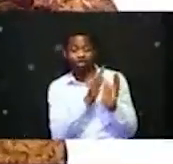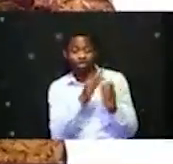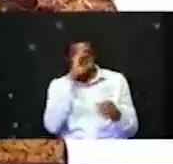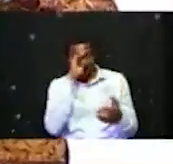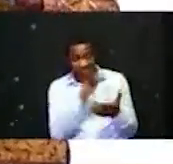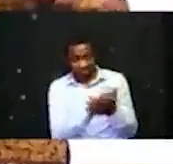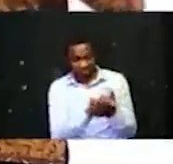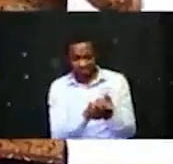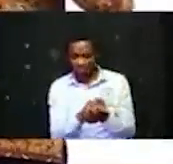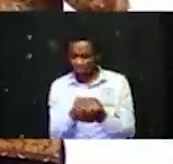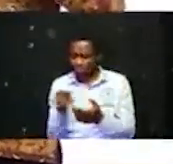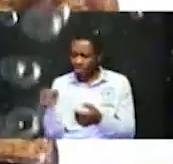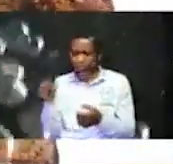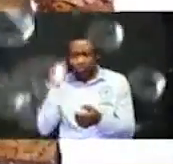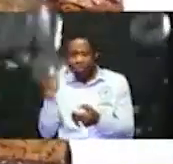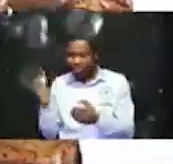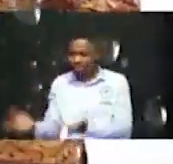palanquin.